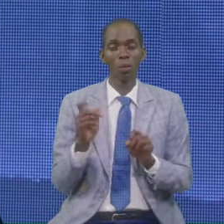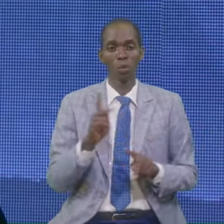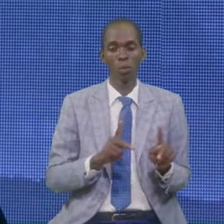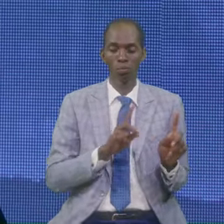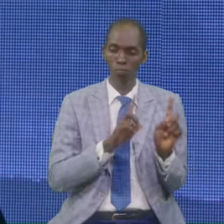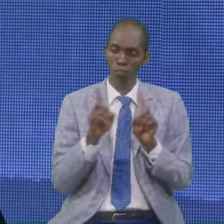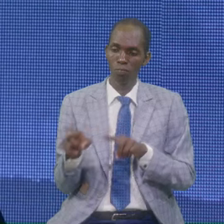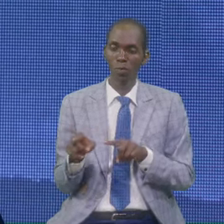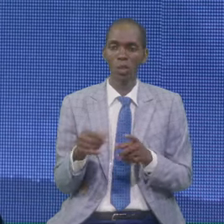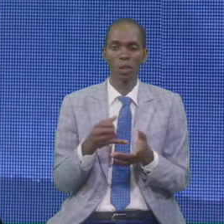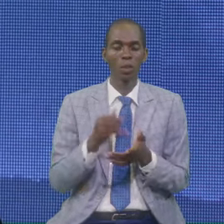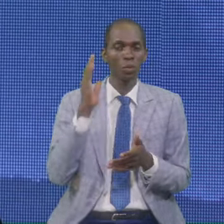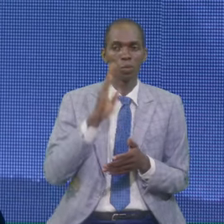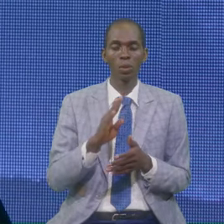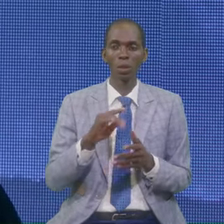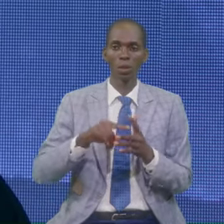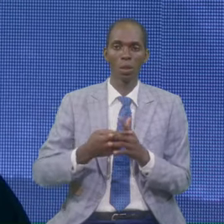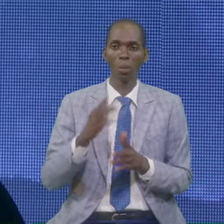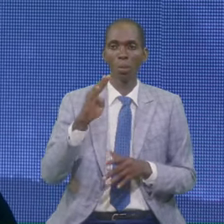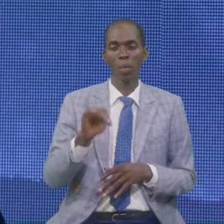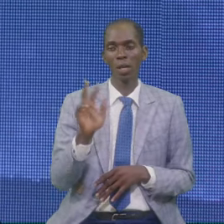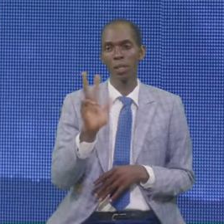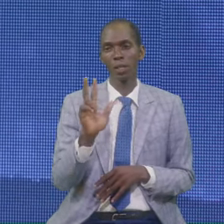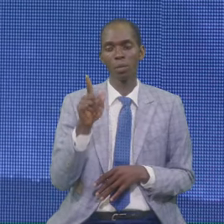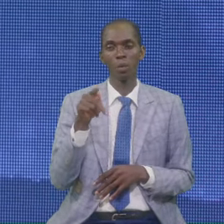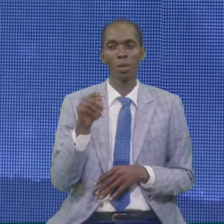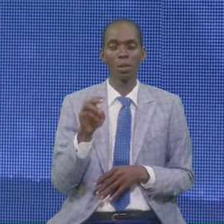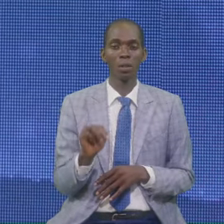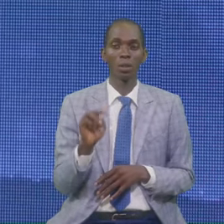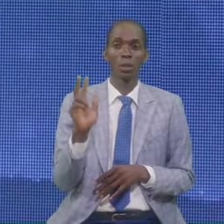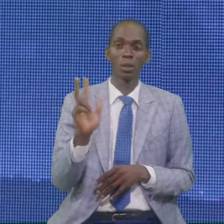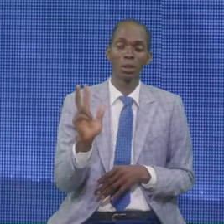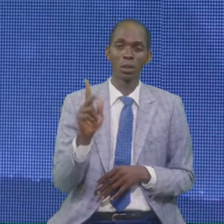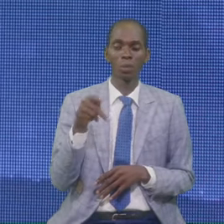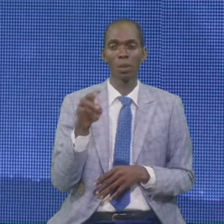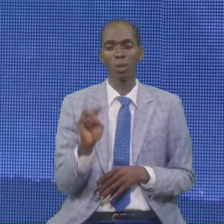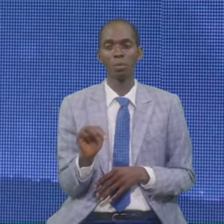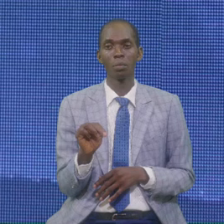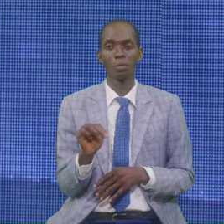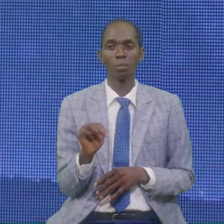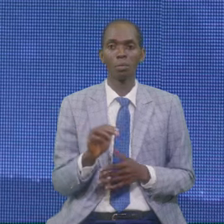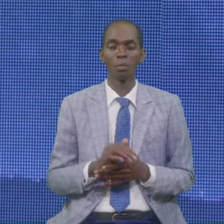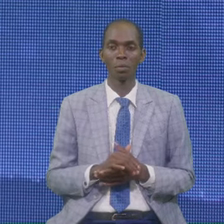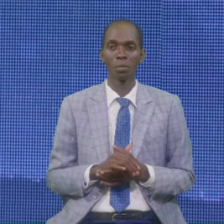p.m. in the afternoon. 3 p.m. in the afternoon.